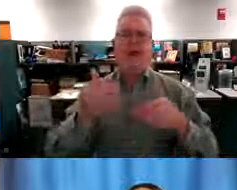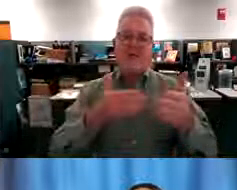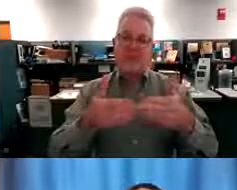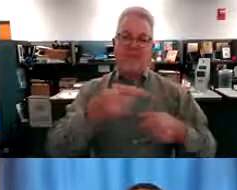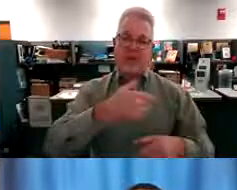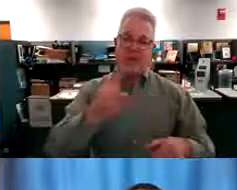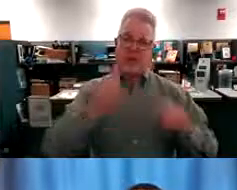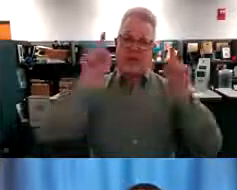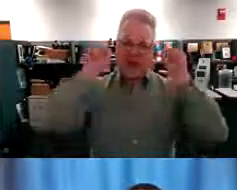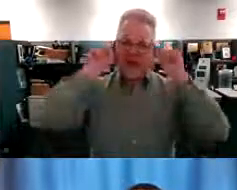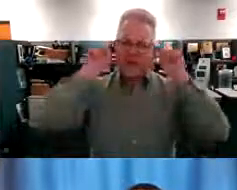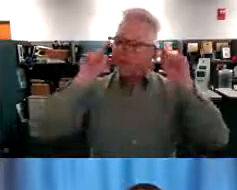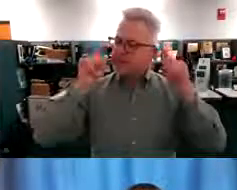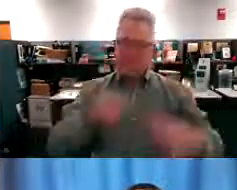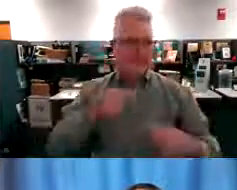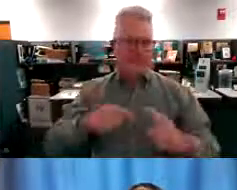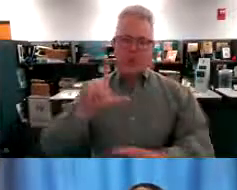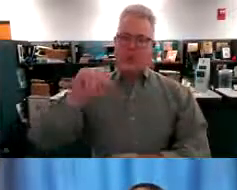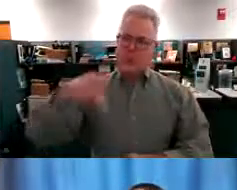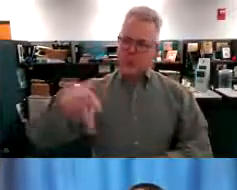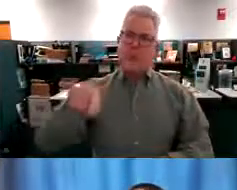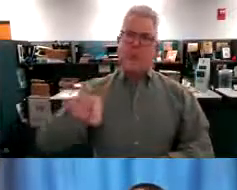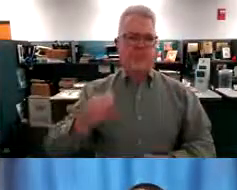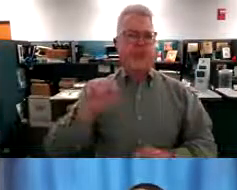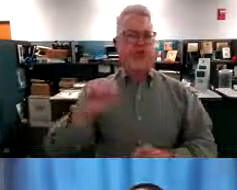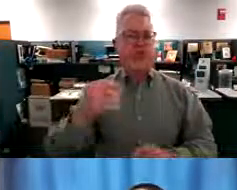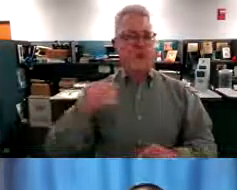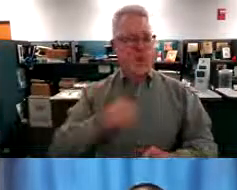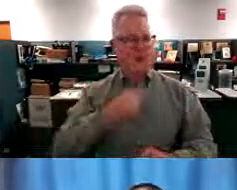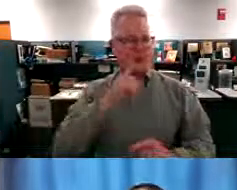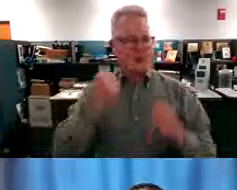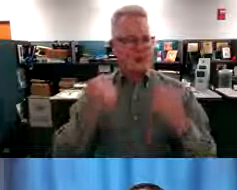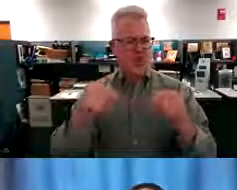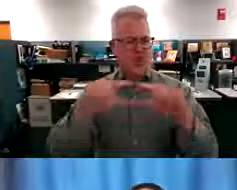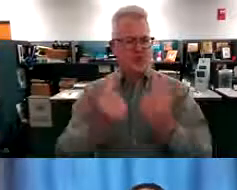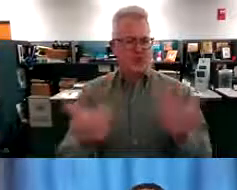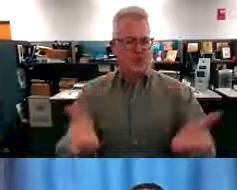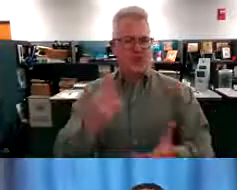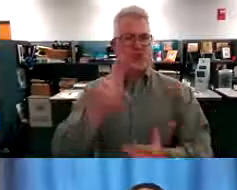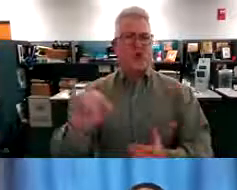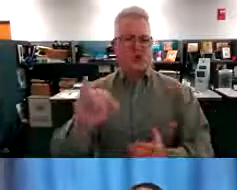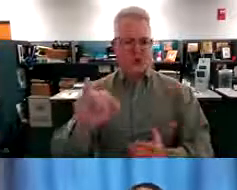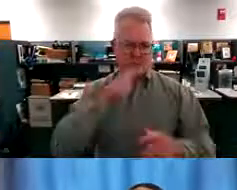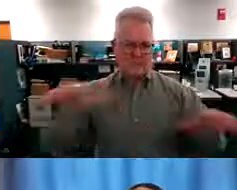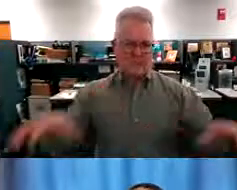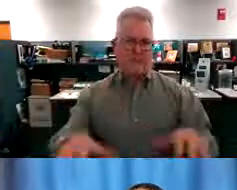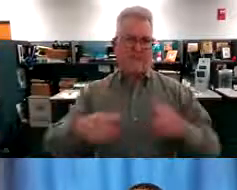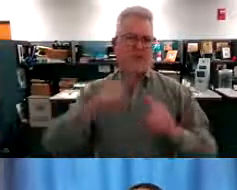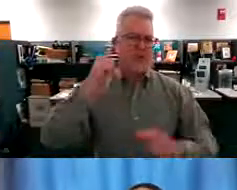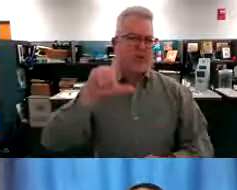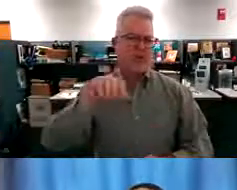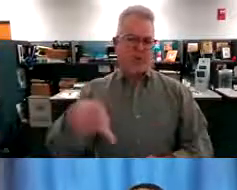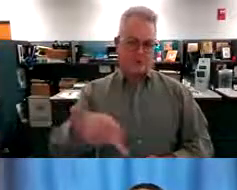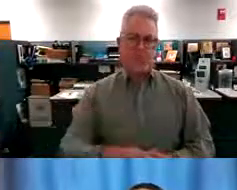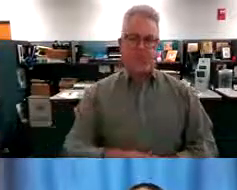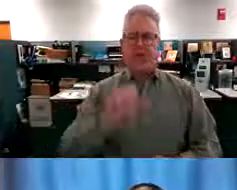they could hear so much better in the legislation. Some of them were struggling with their own hearing aids, and that loop service was a strong group here in